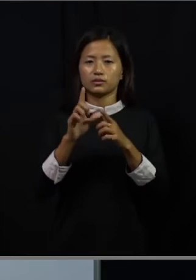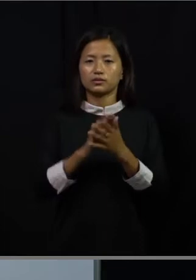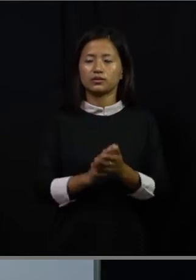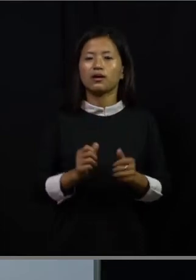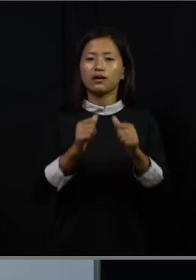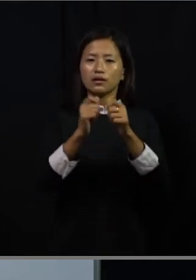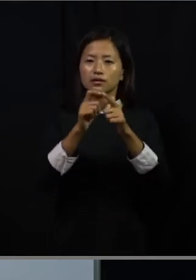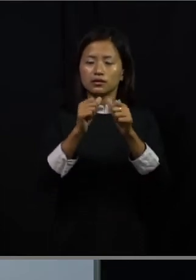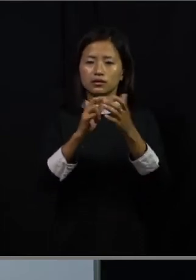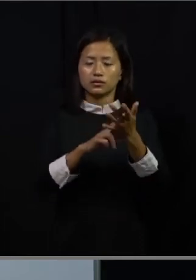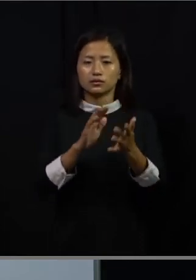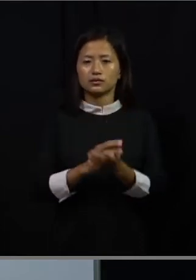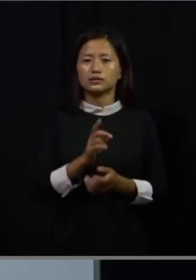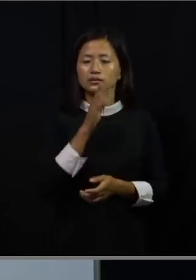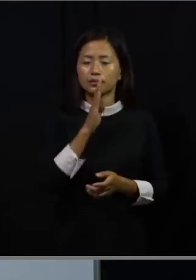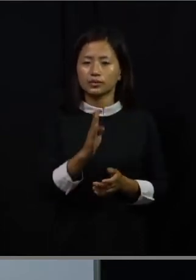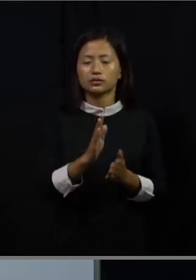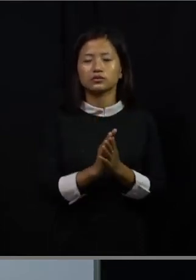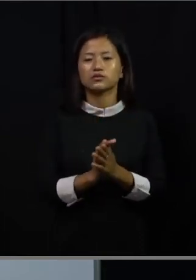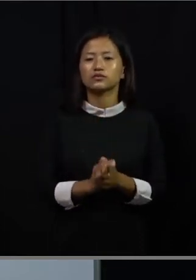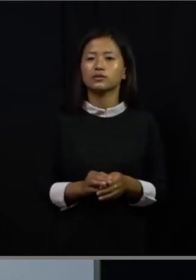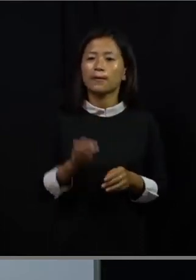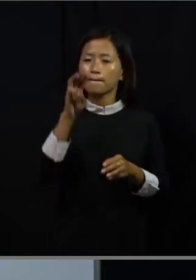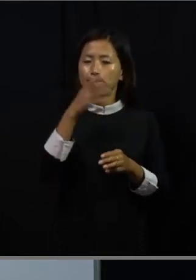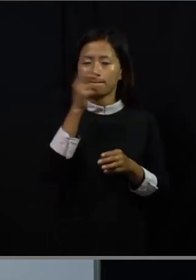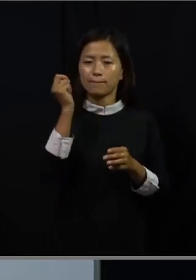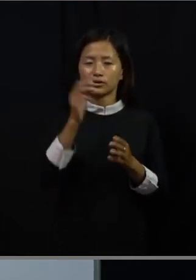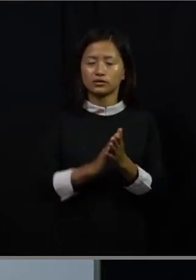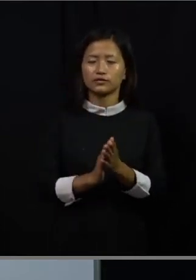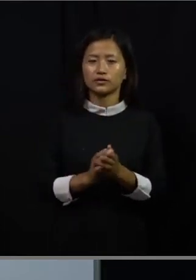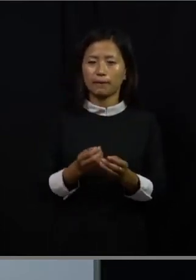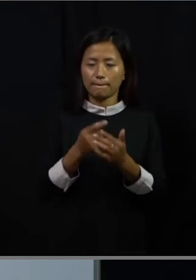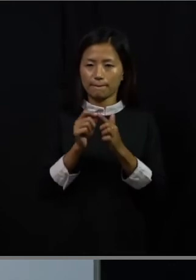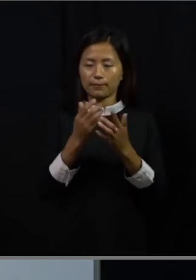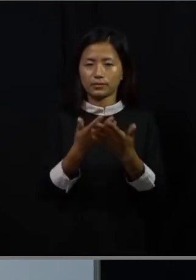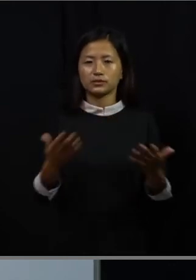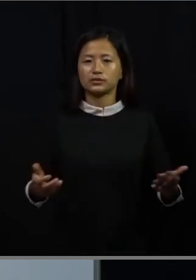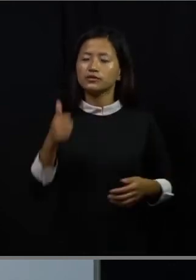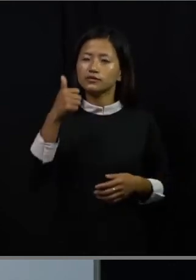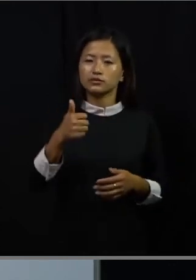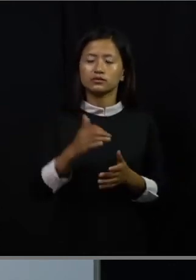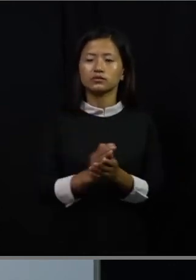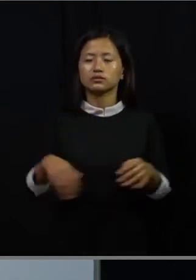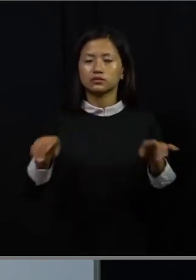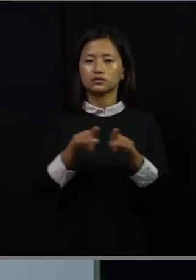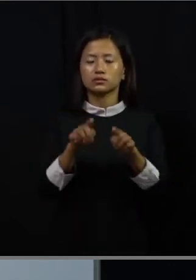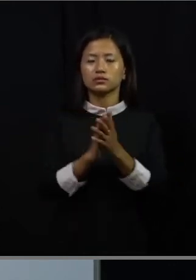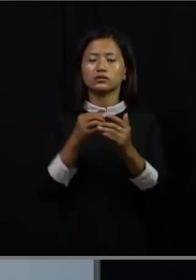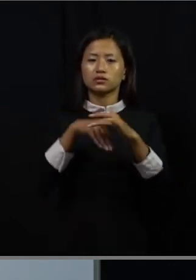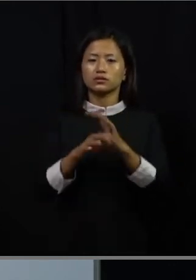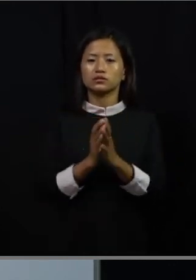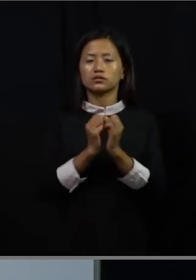to Adam Smith, he says that no, it's because of the mass of production of goods in the society. Okay, so that is